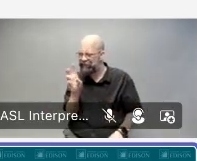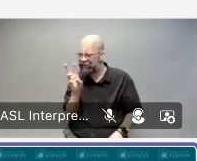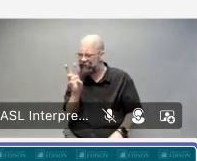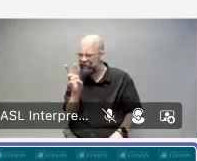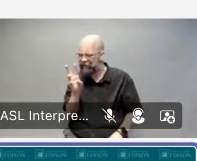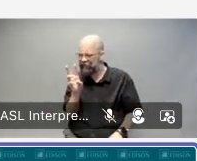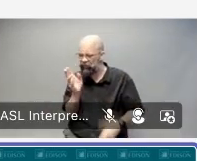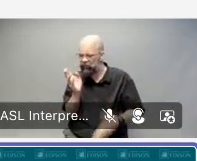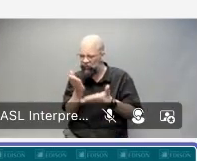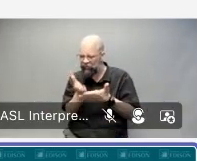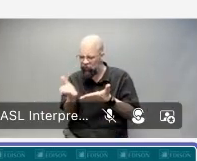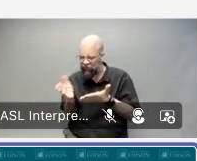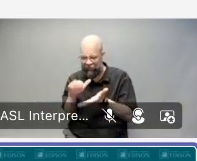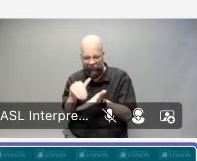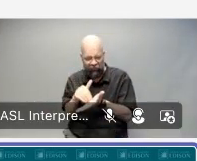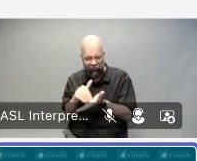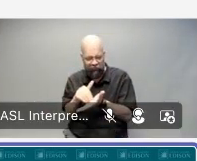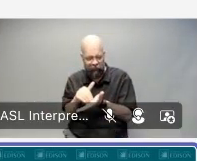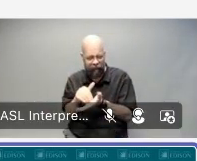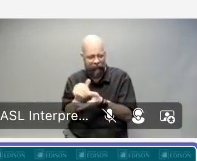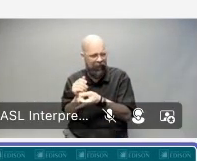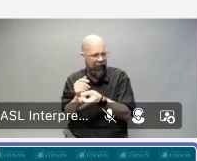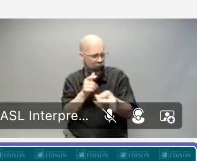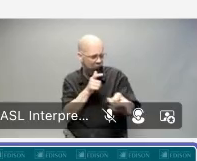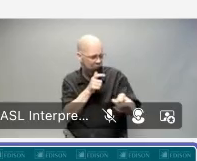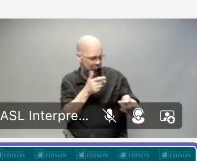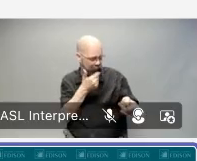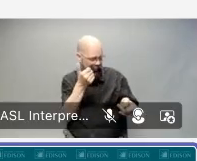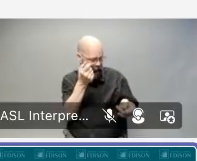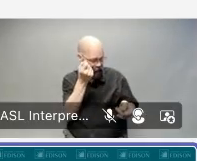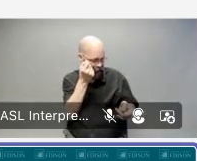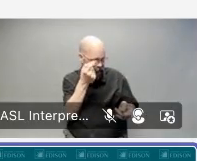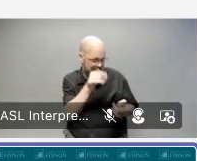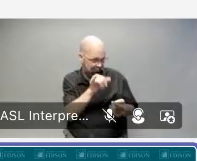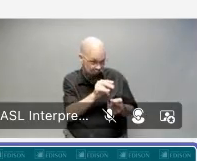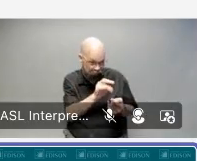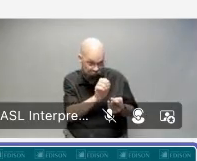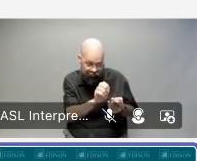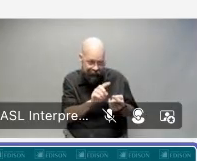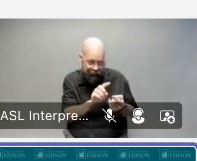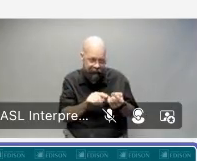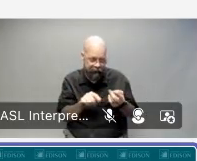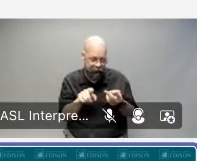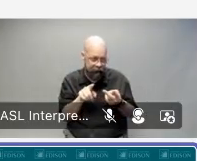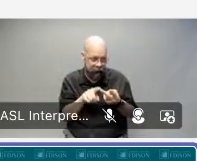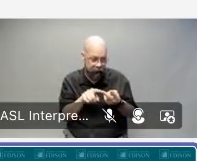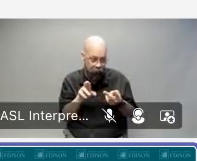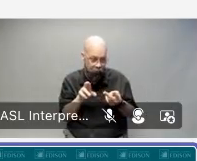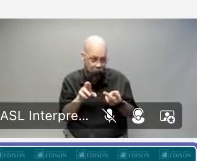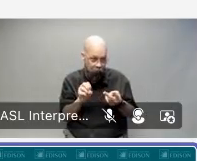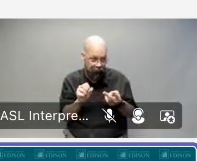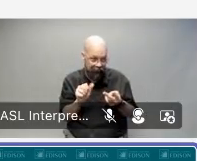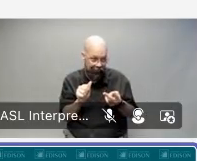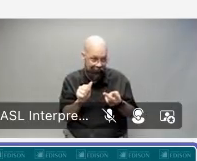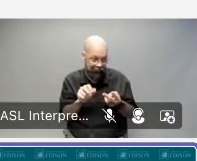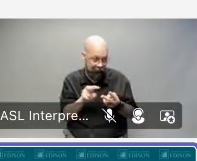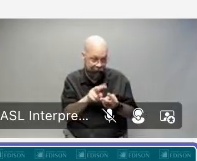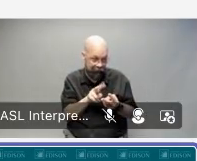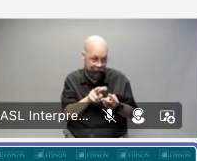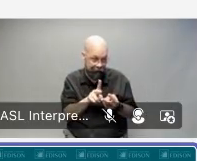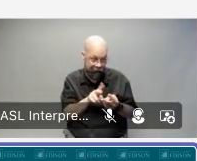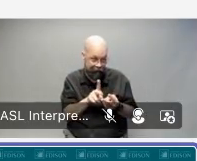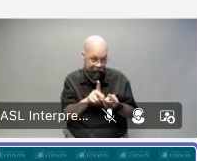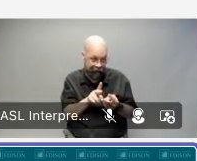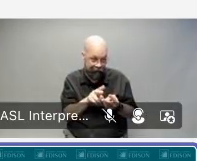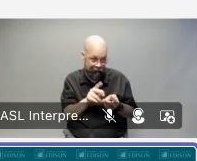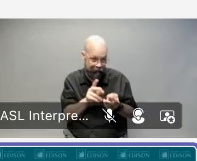centers? So I'm not sure who best is to take this, if this is Jude or Rosa. And do either of you have some insights